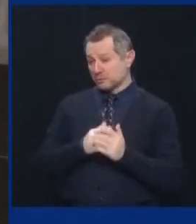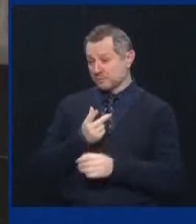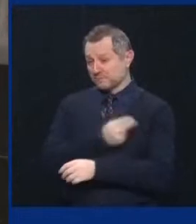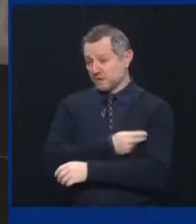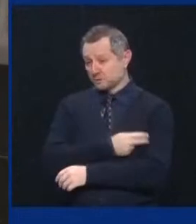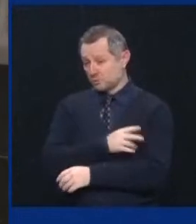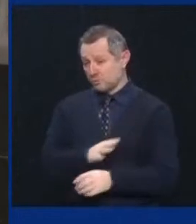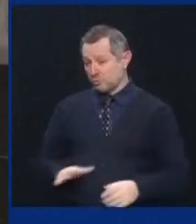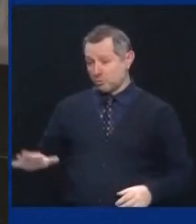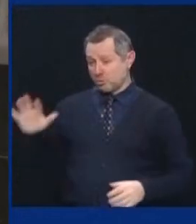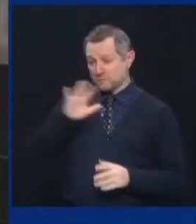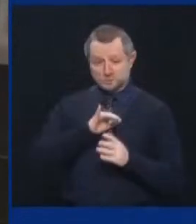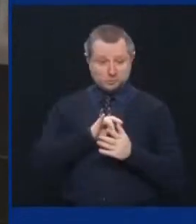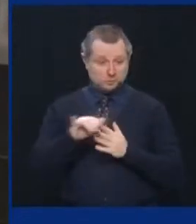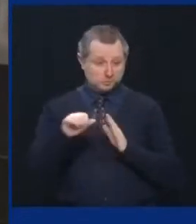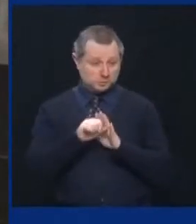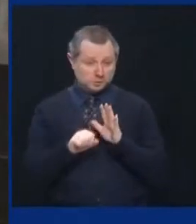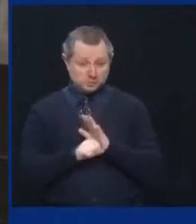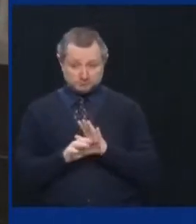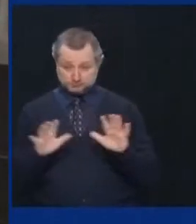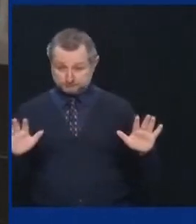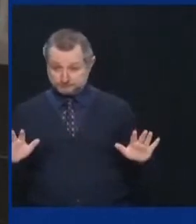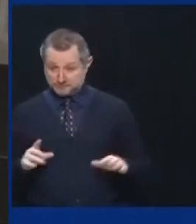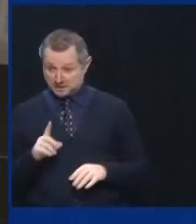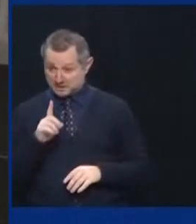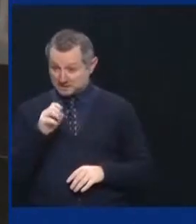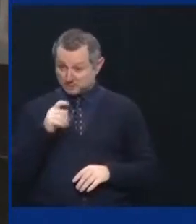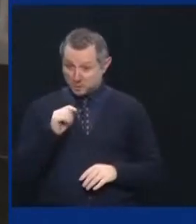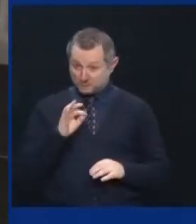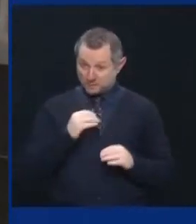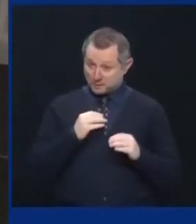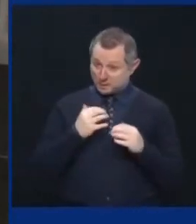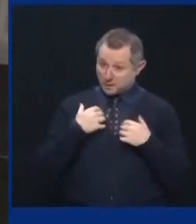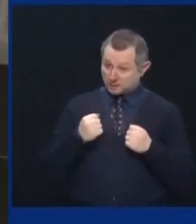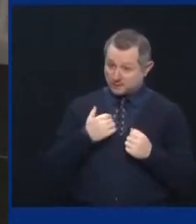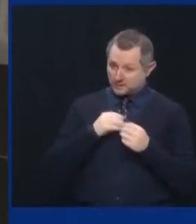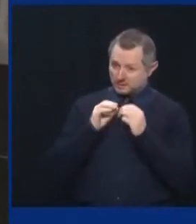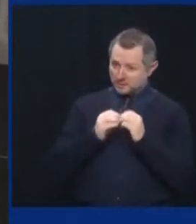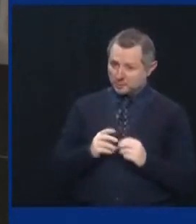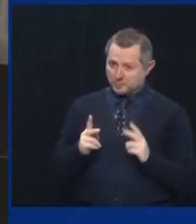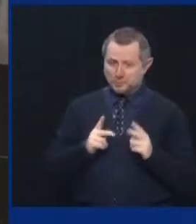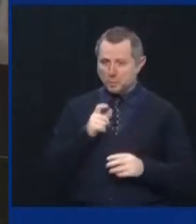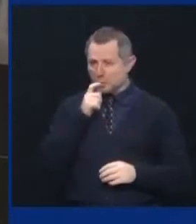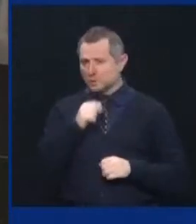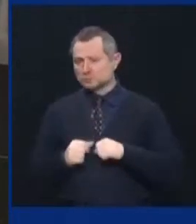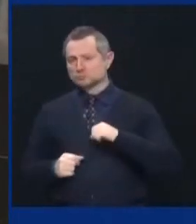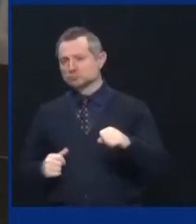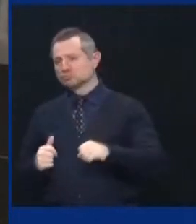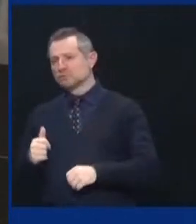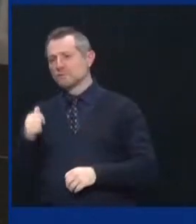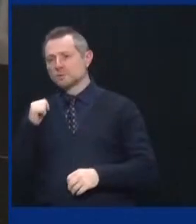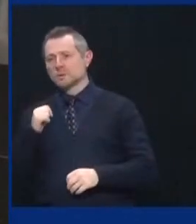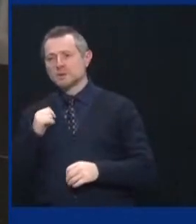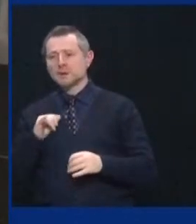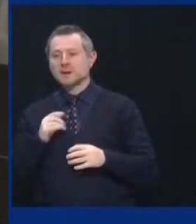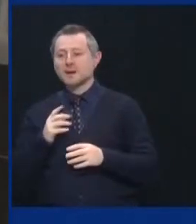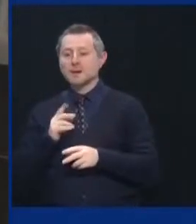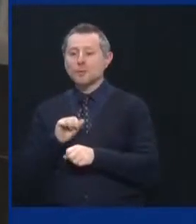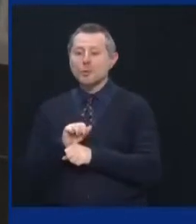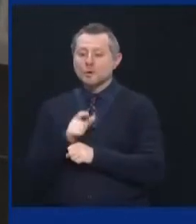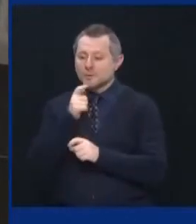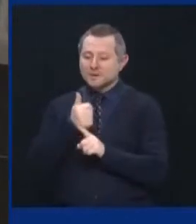Wondering, does the State Department of Health have any data on refusals with healthcare workers or also nursing